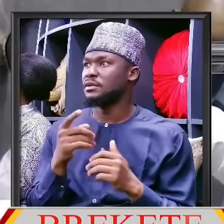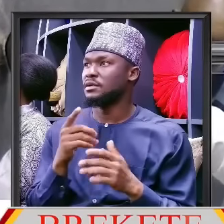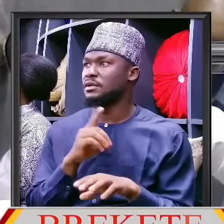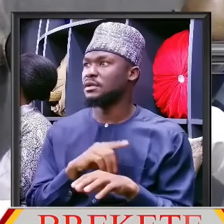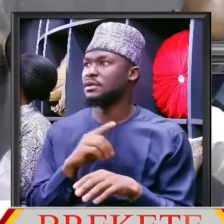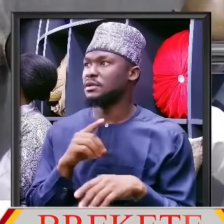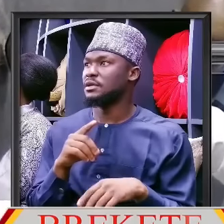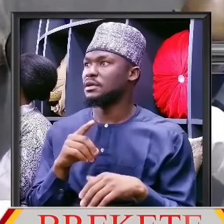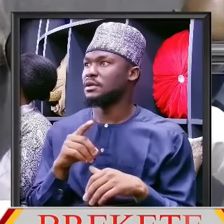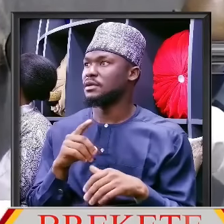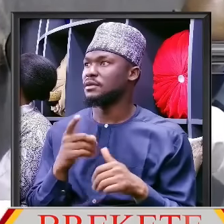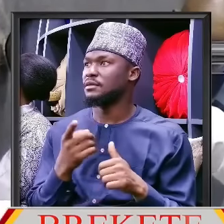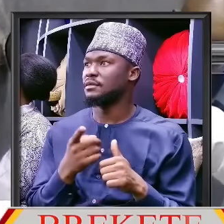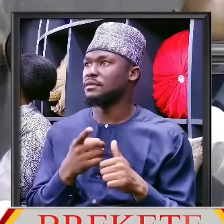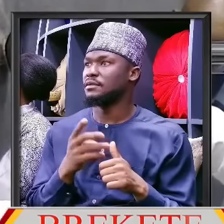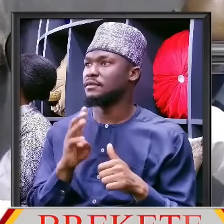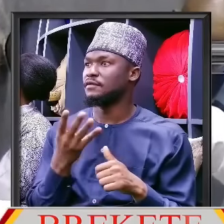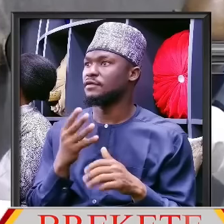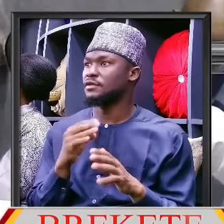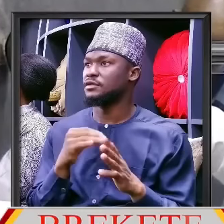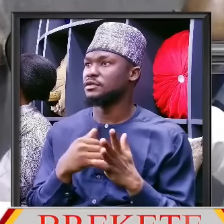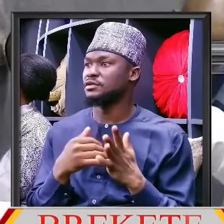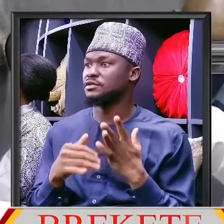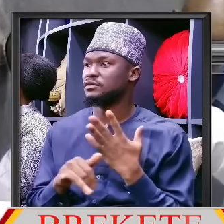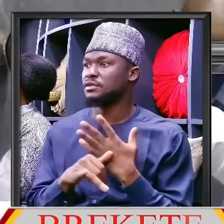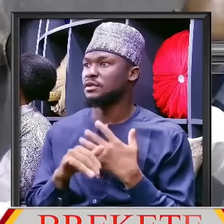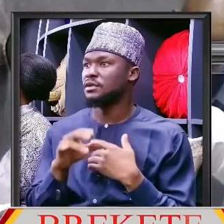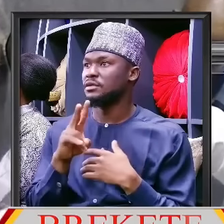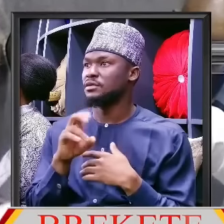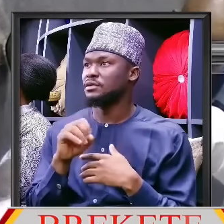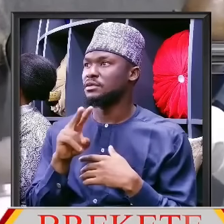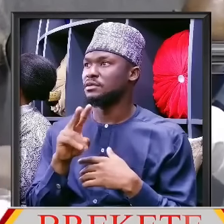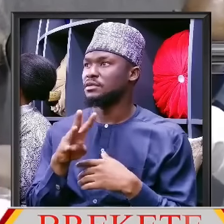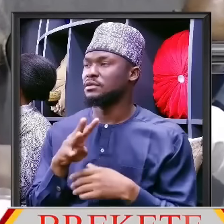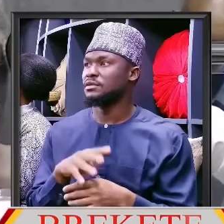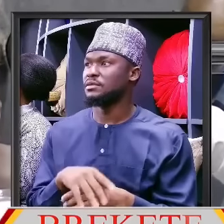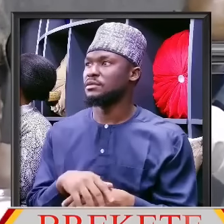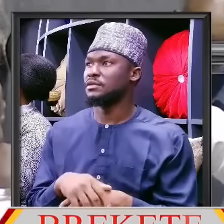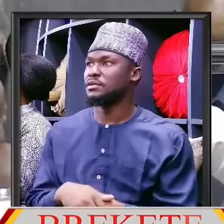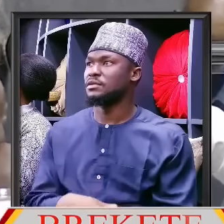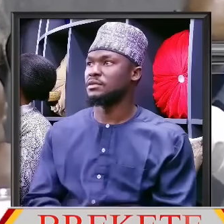4th July 2024. Oh, 4th July. We don't already write it. Okay. Okay.